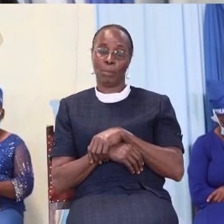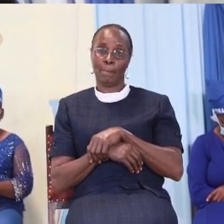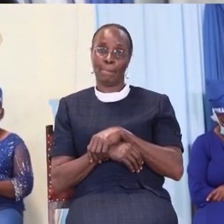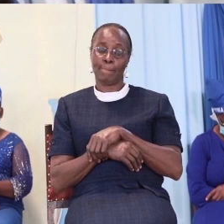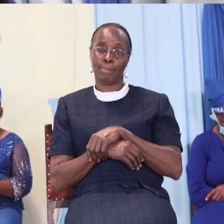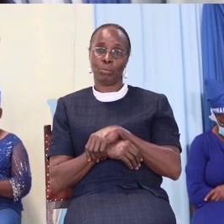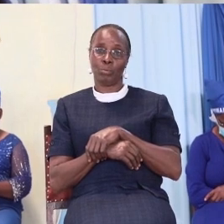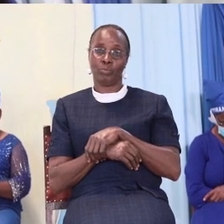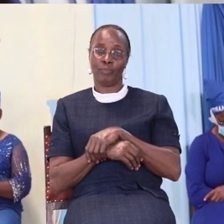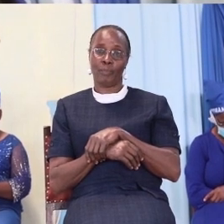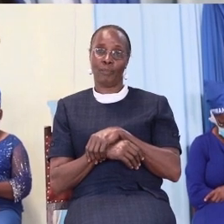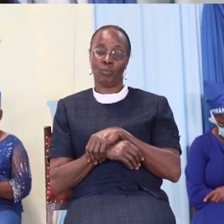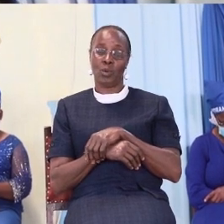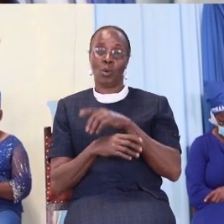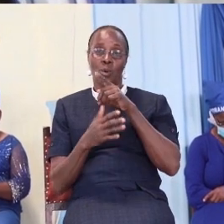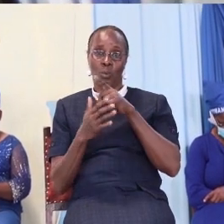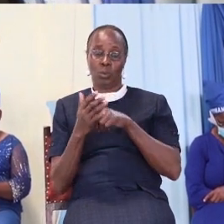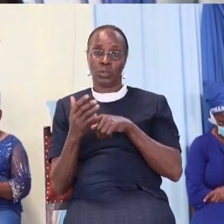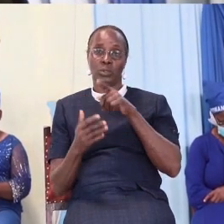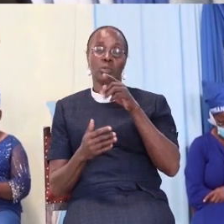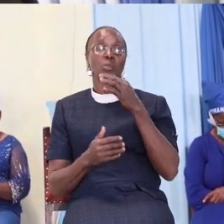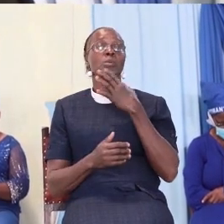what you want for us this day.